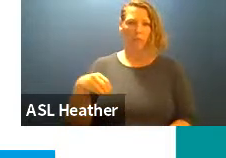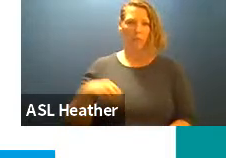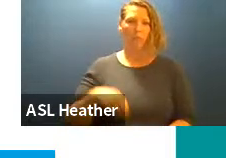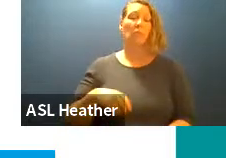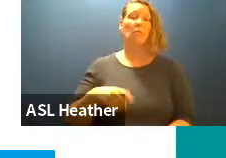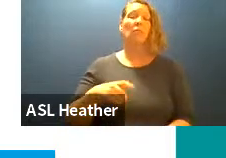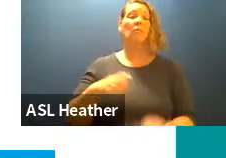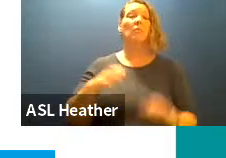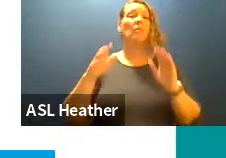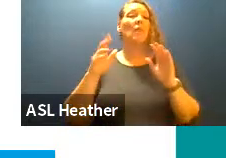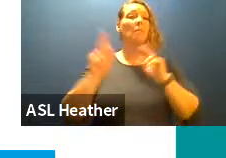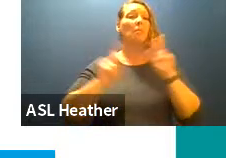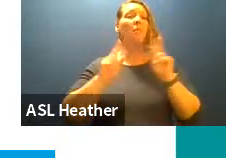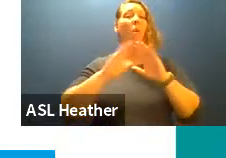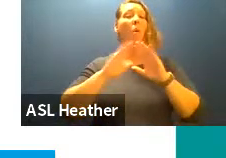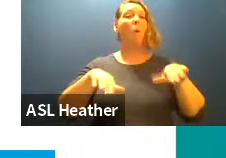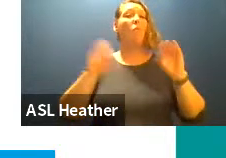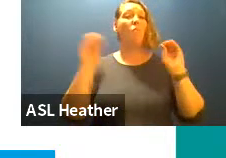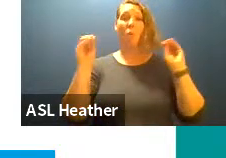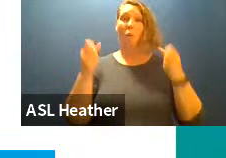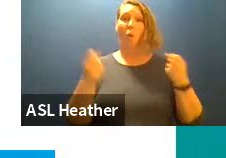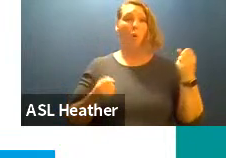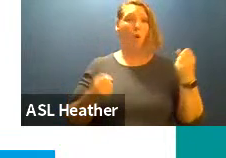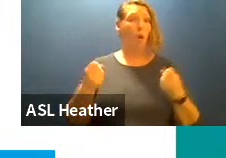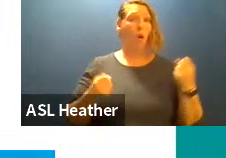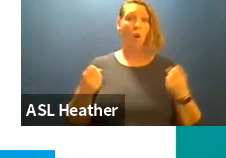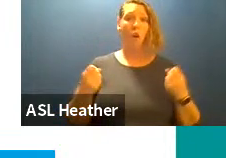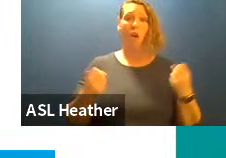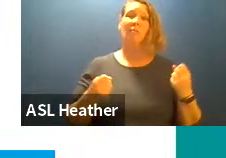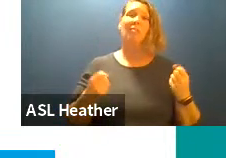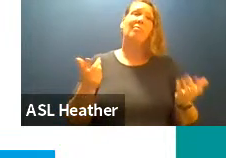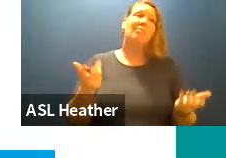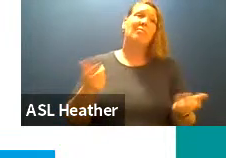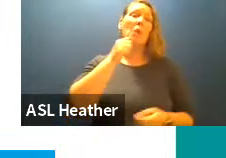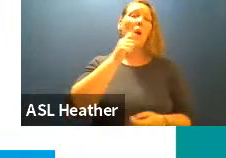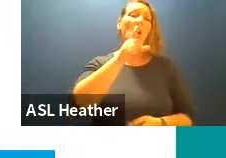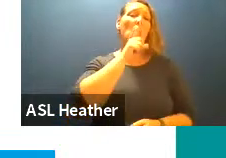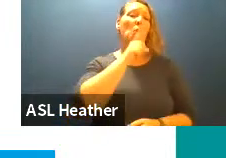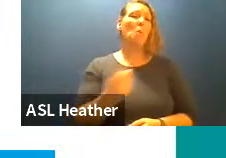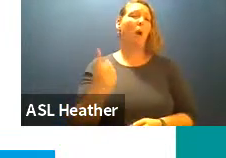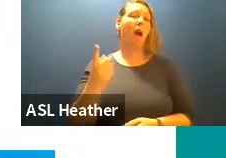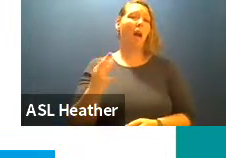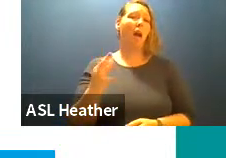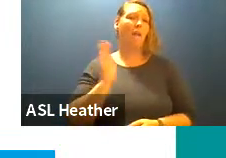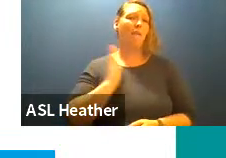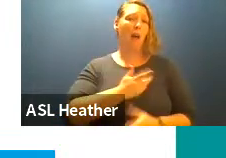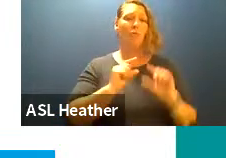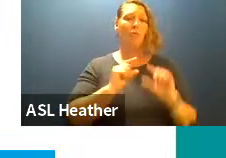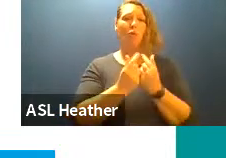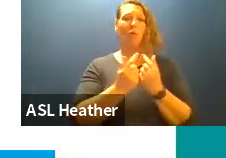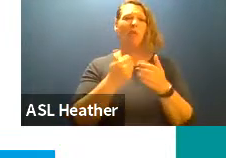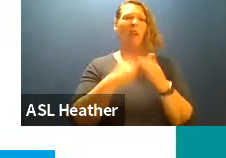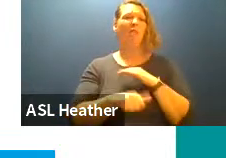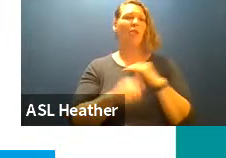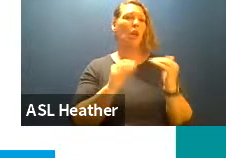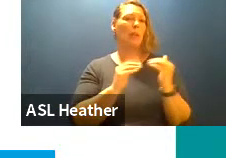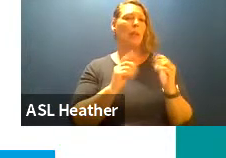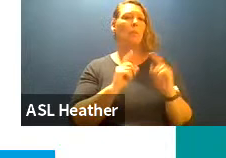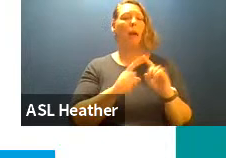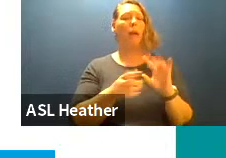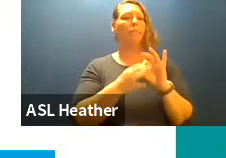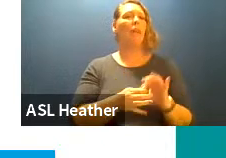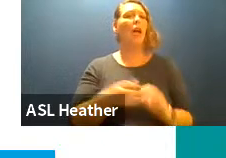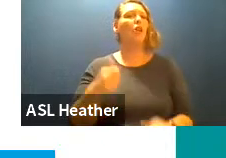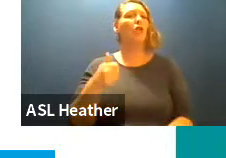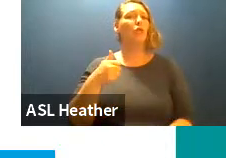Households without a vehicle, this wasn't necessarily one of our groups under equity, but certainly relates to transportation